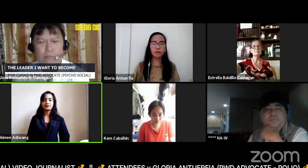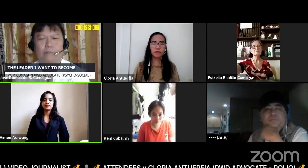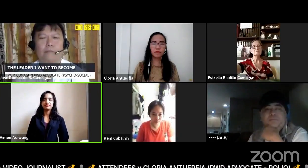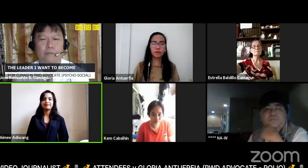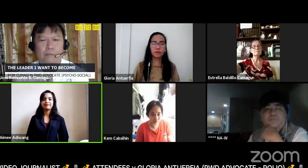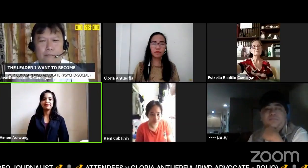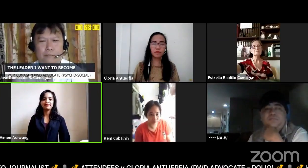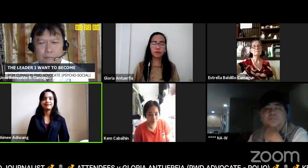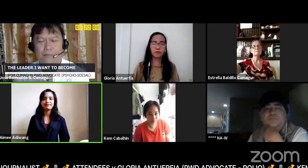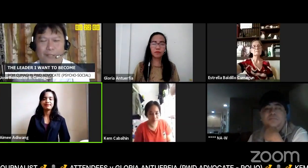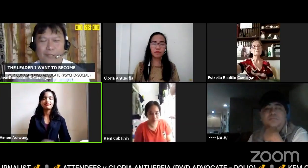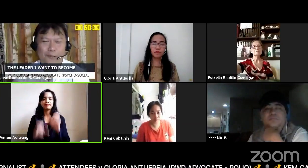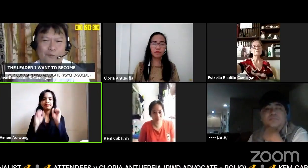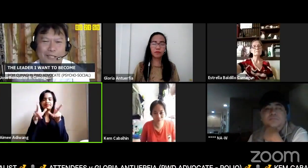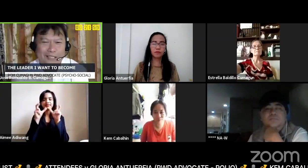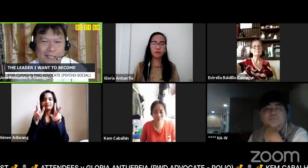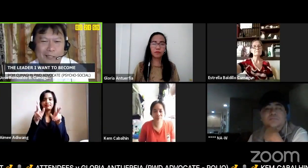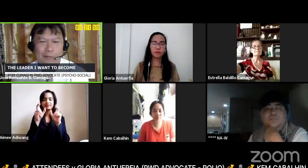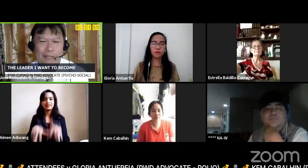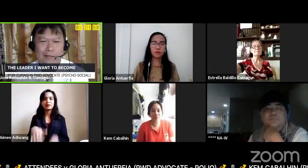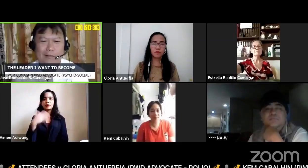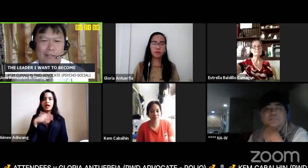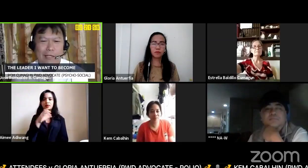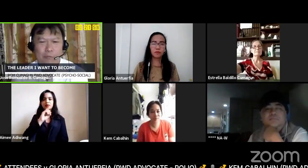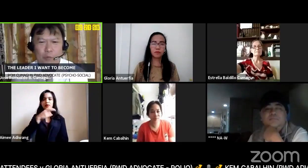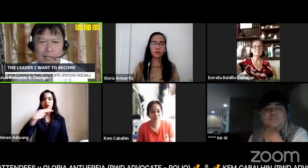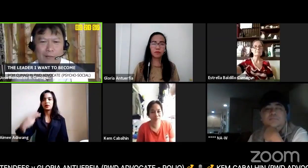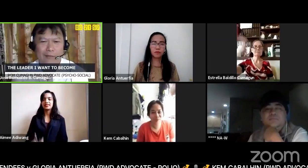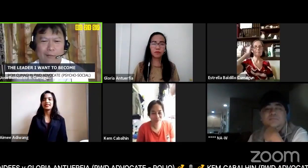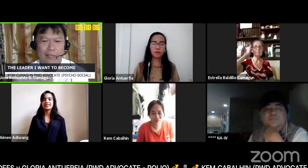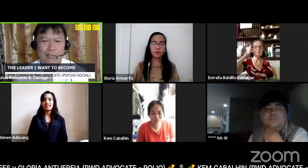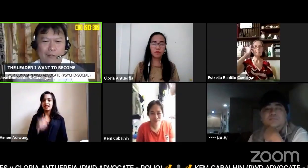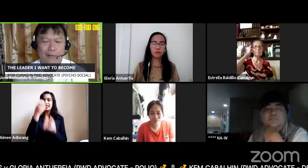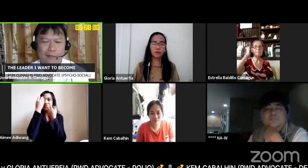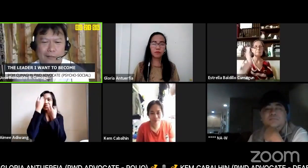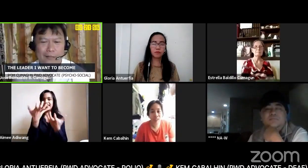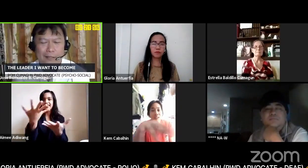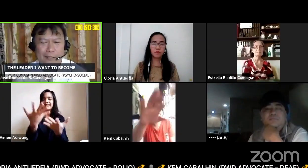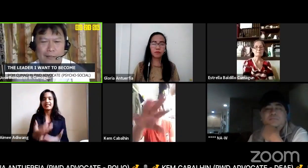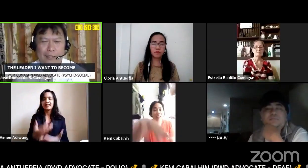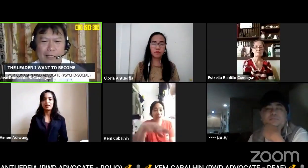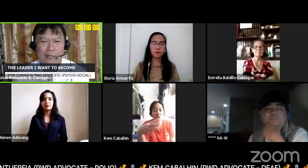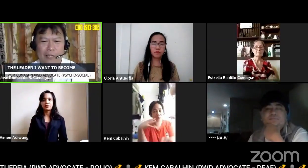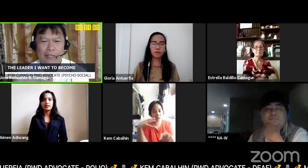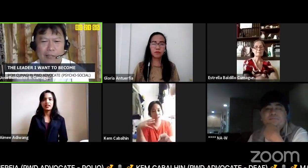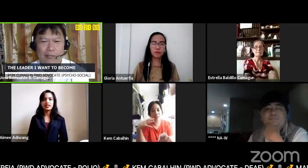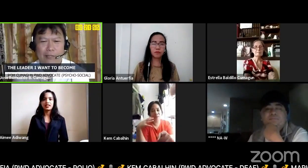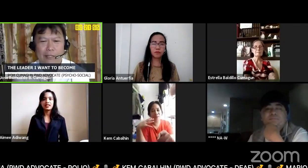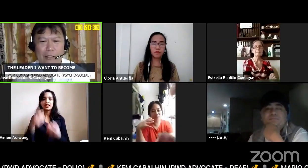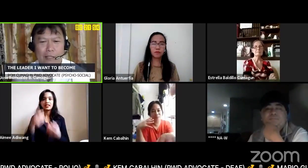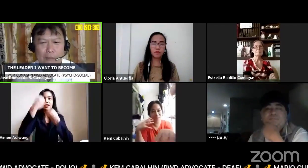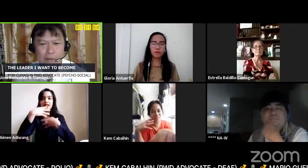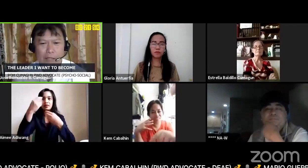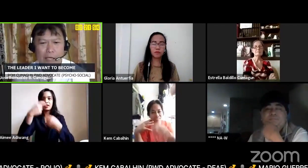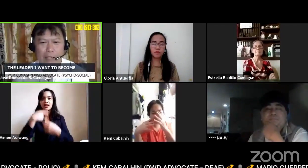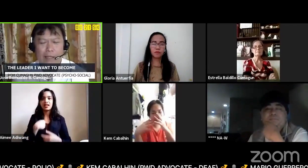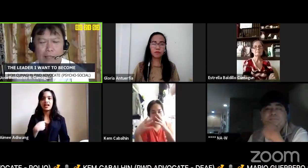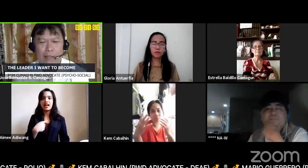there. Mhm. Oh, you know what, Kem? While you're telling me